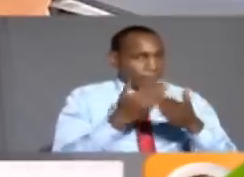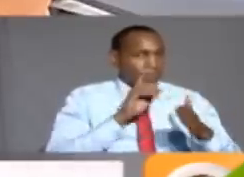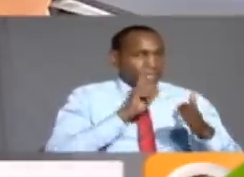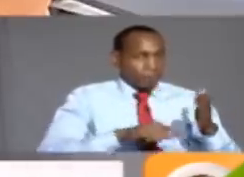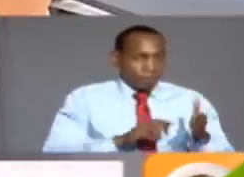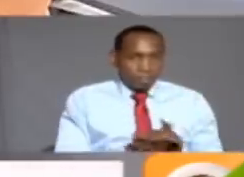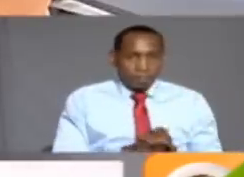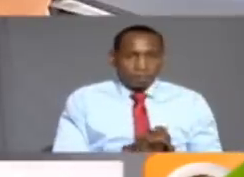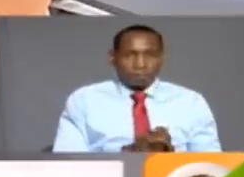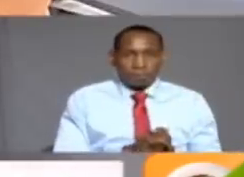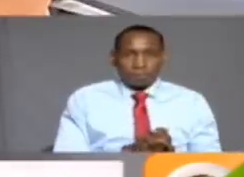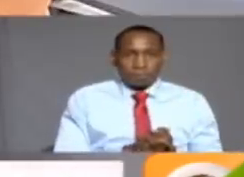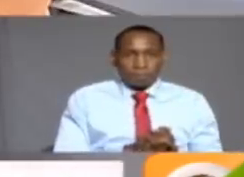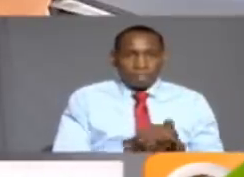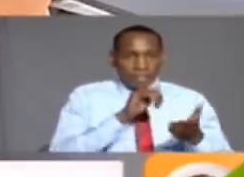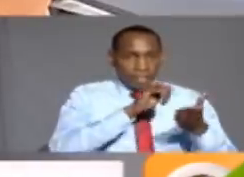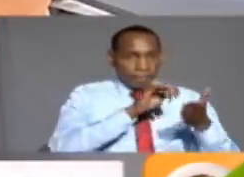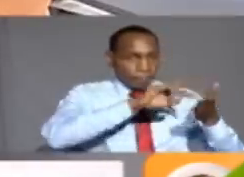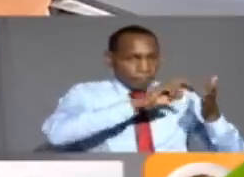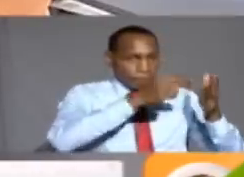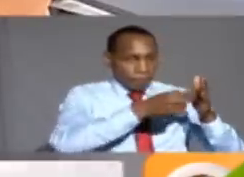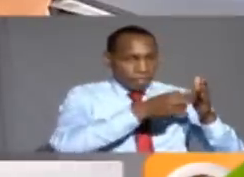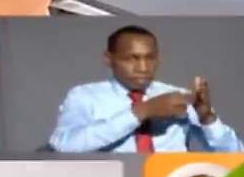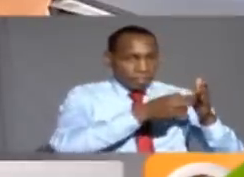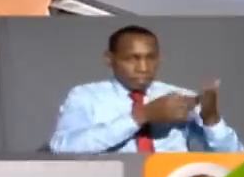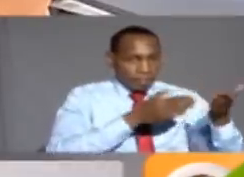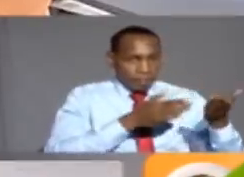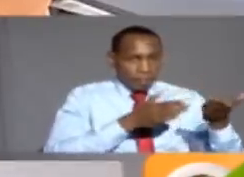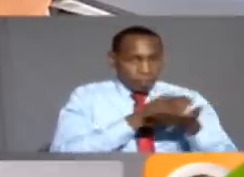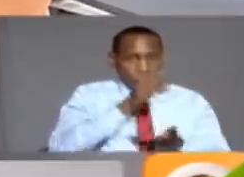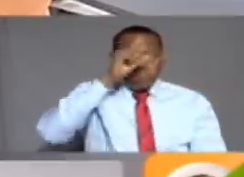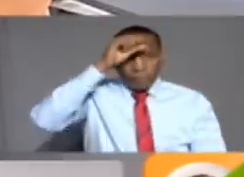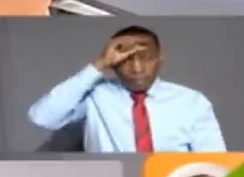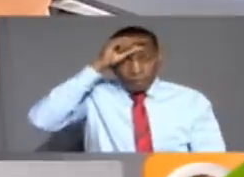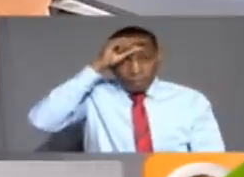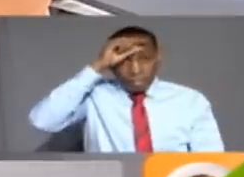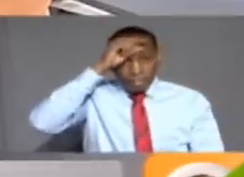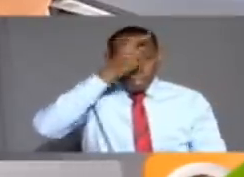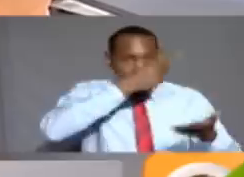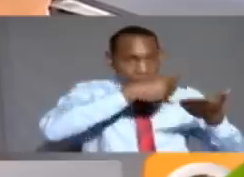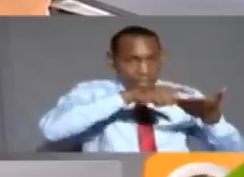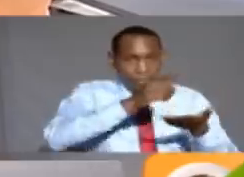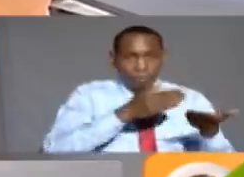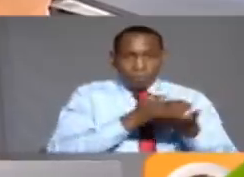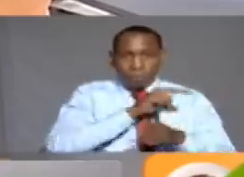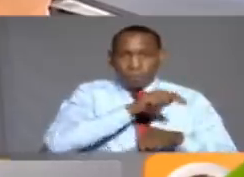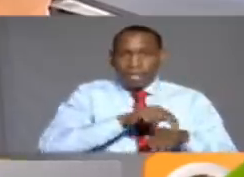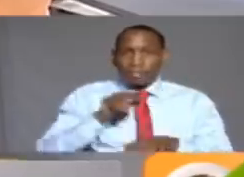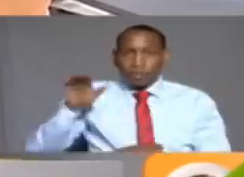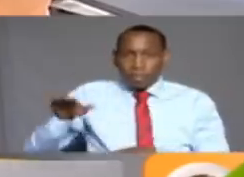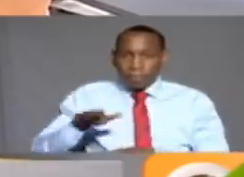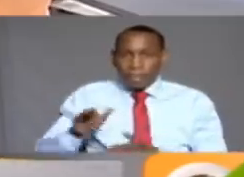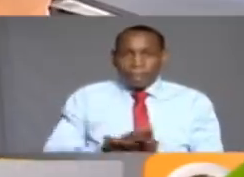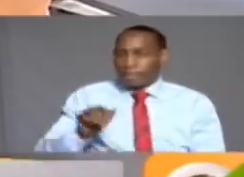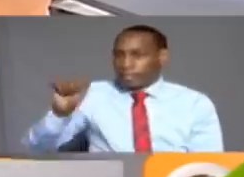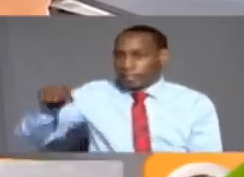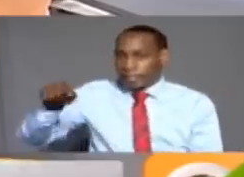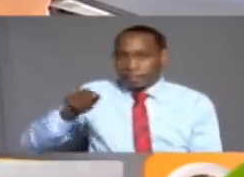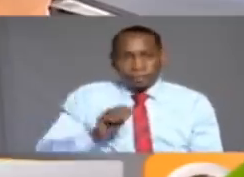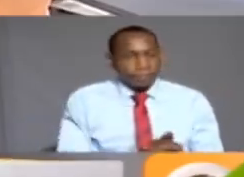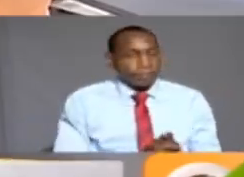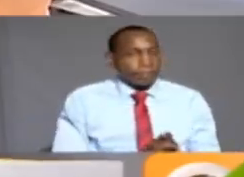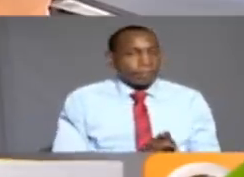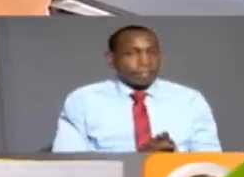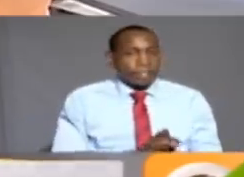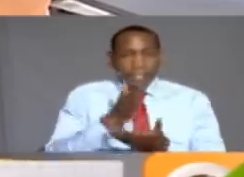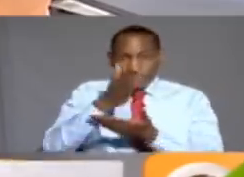you started by saying, yes, these are projects by the government. Yes. Approved by the National Assembly. Yes. And Parliament, isn't it? Yes. Well,